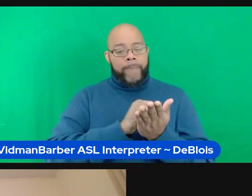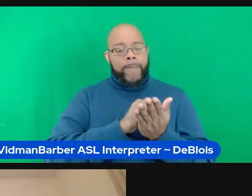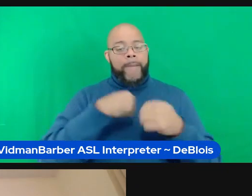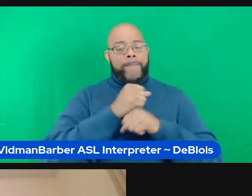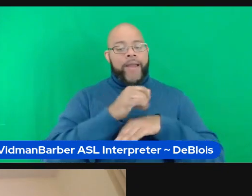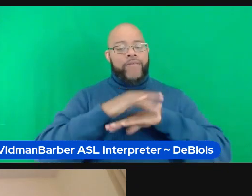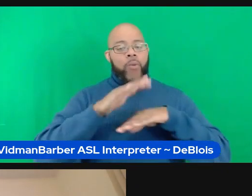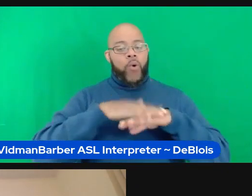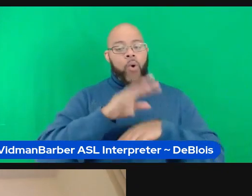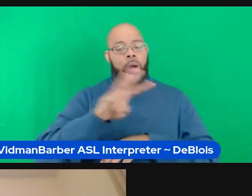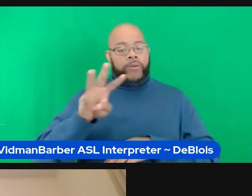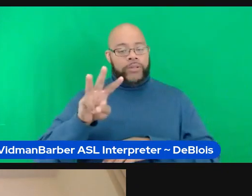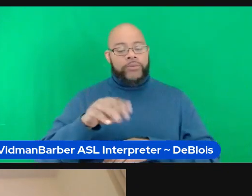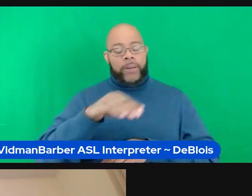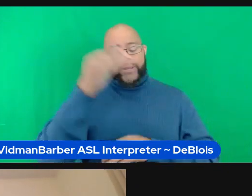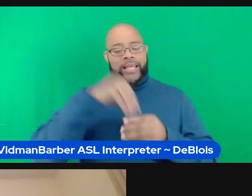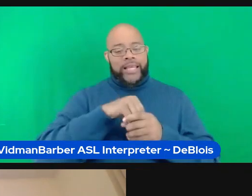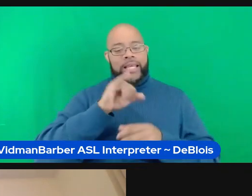website,